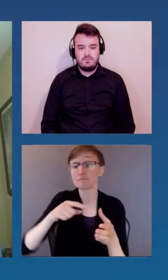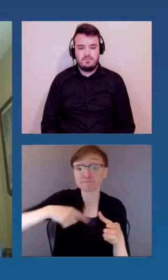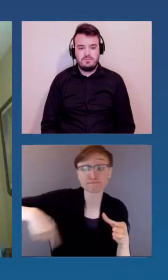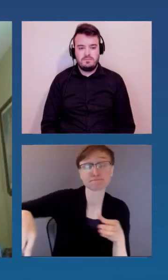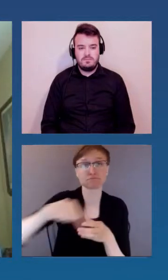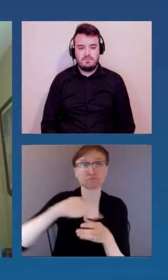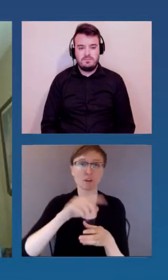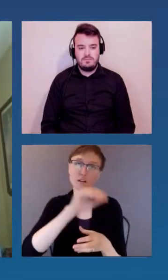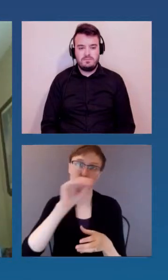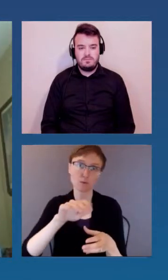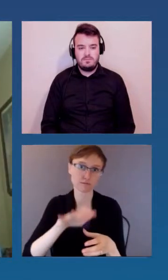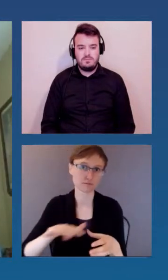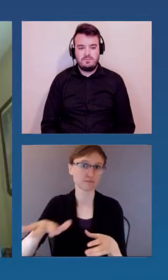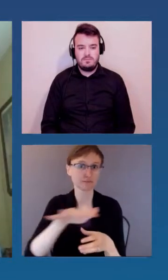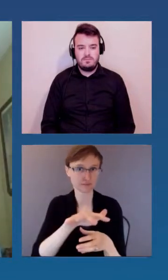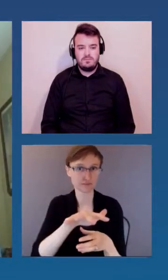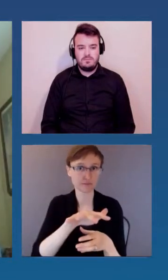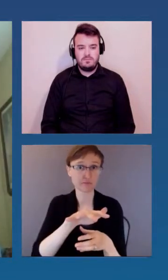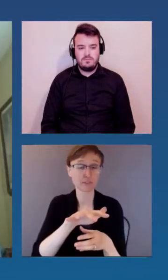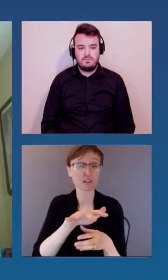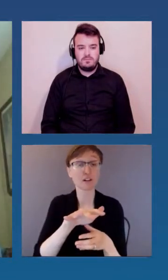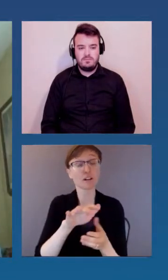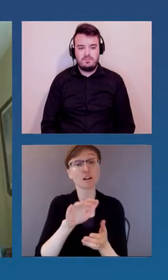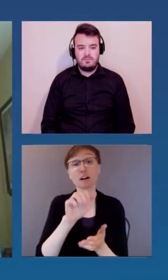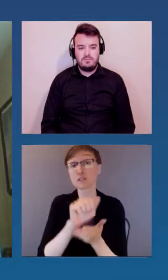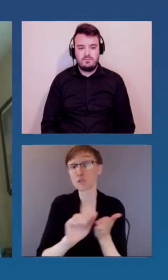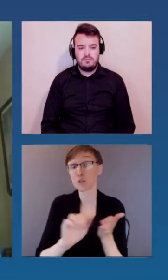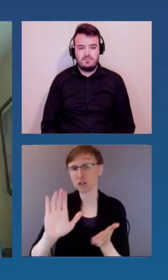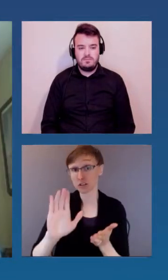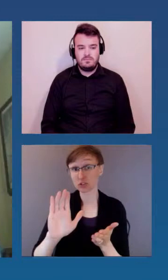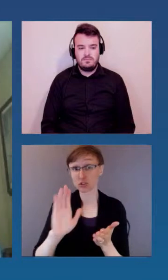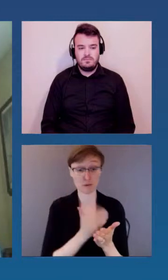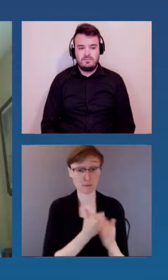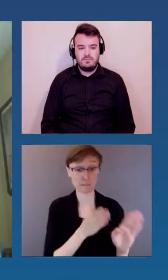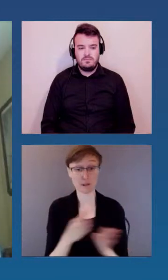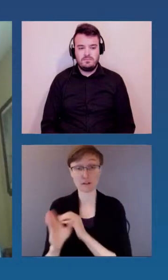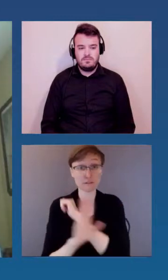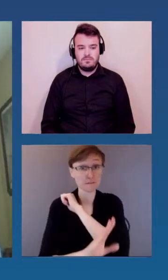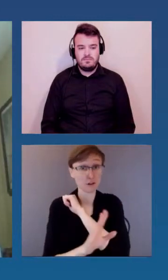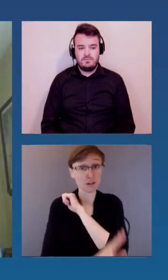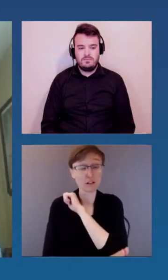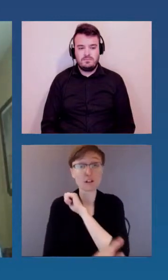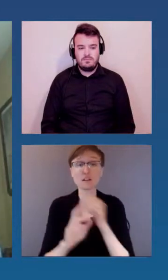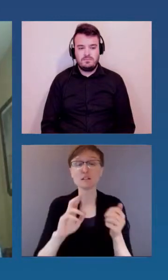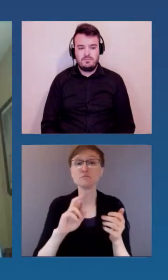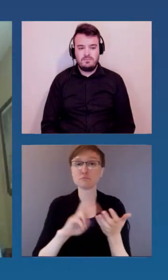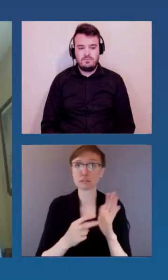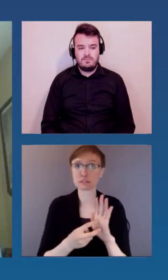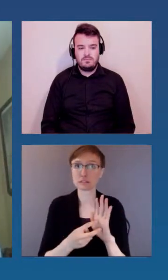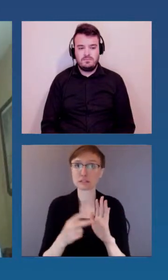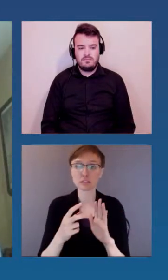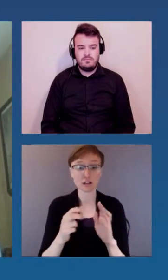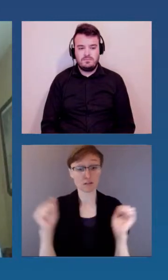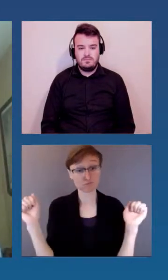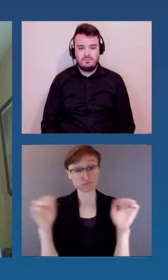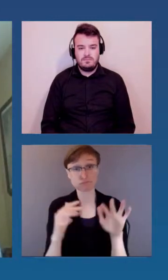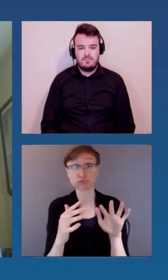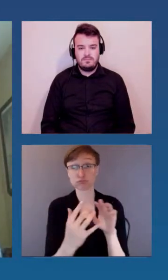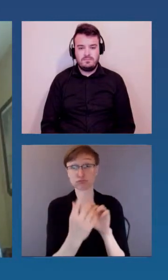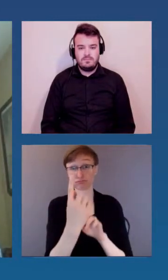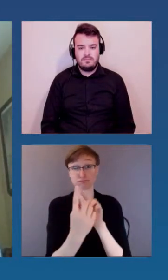post-secondary presidents and student president leaders to discuss this unprecedented fall term and the important part we must all play in keeping each